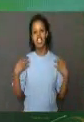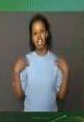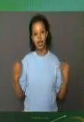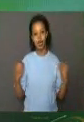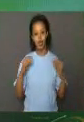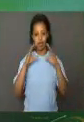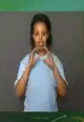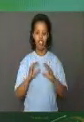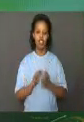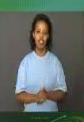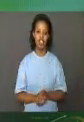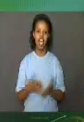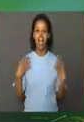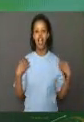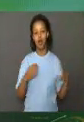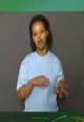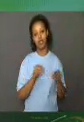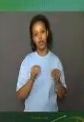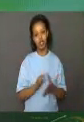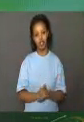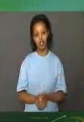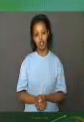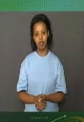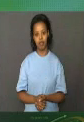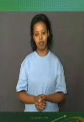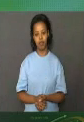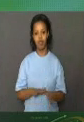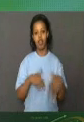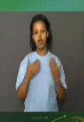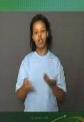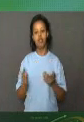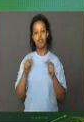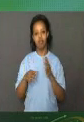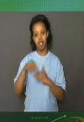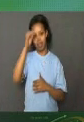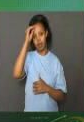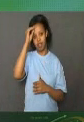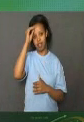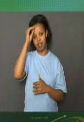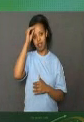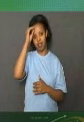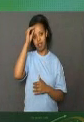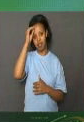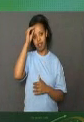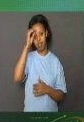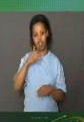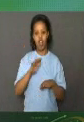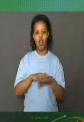Hello, teacher. Hello, students. Welcome to today's lesson